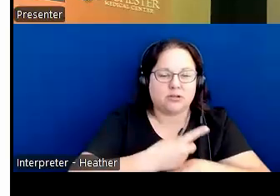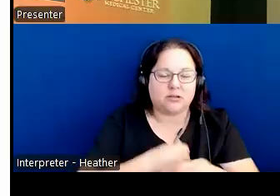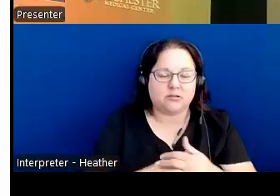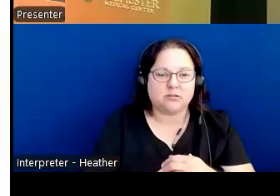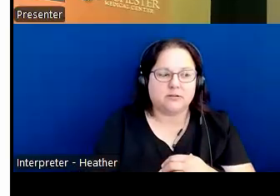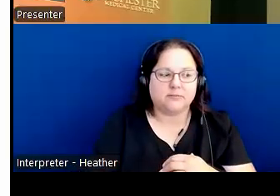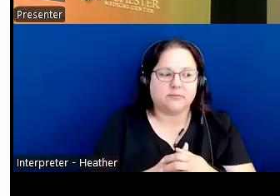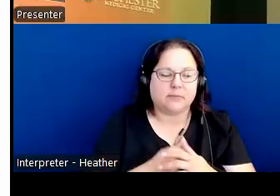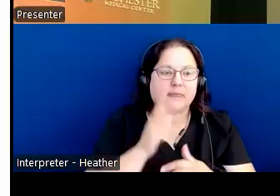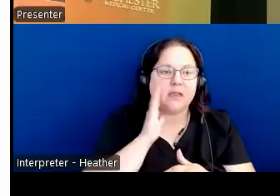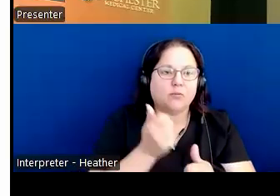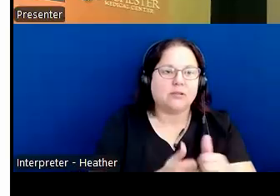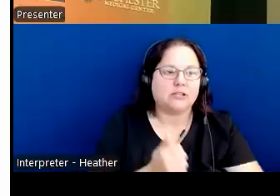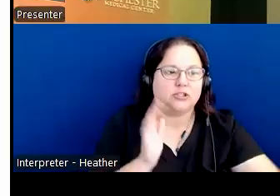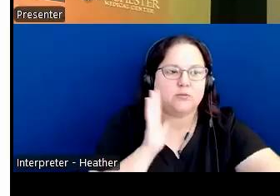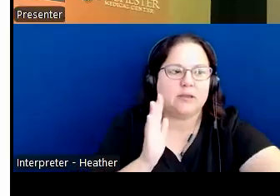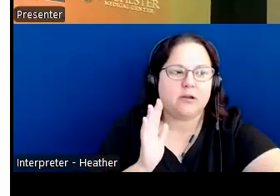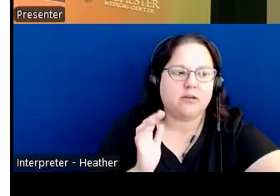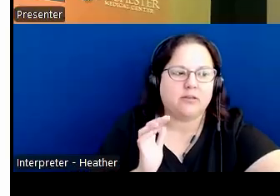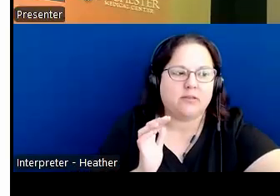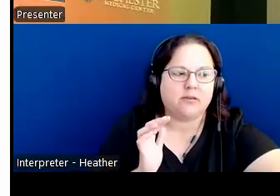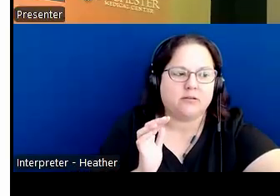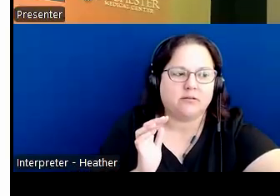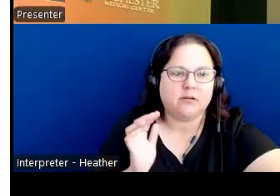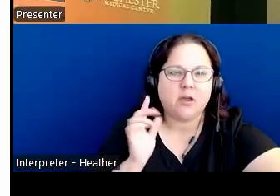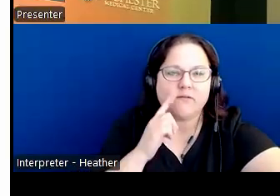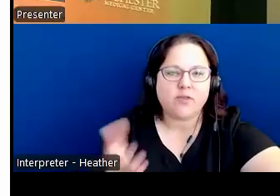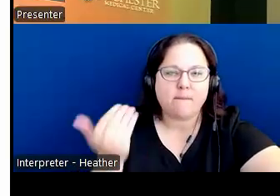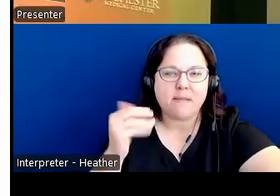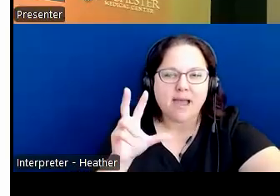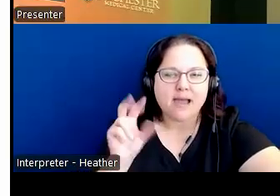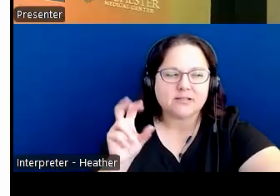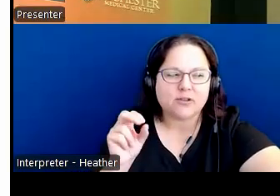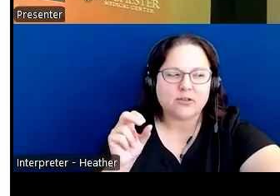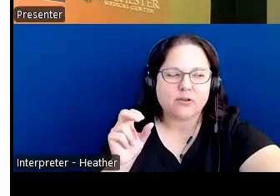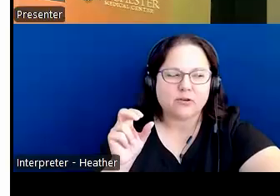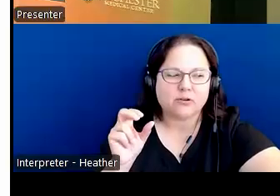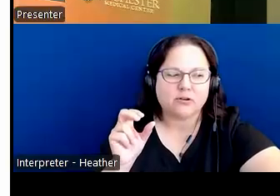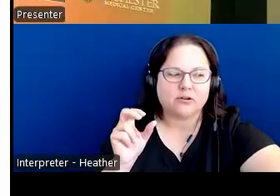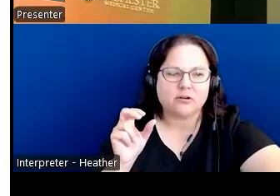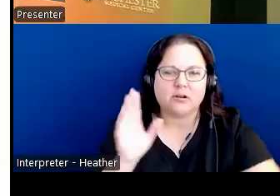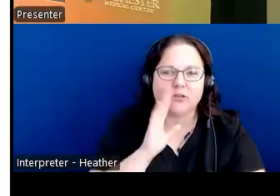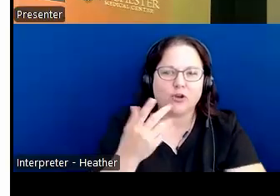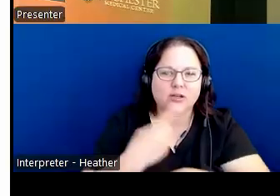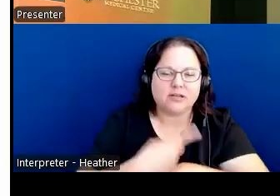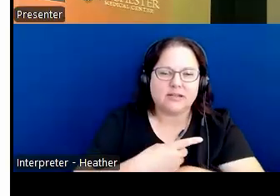is based on the past 30 days. And the reason for that is that we are trying to find things that would be helpful to clinicians in real time in terms of